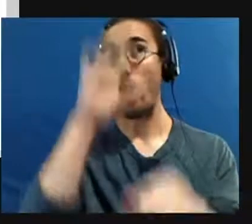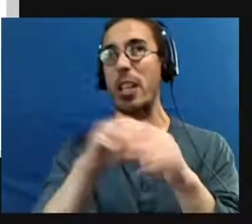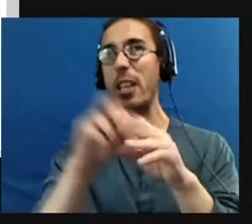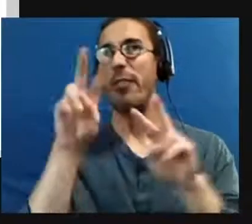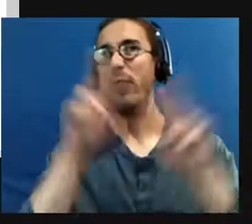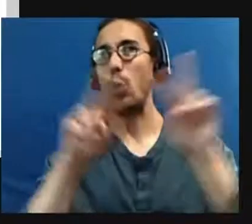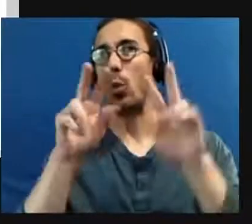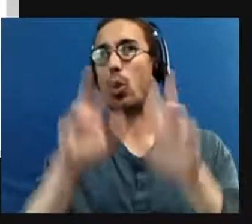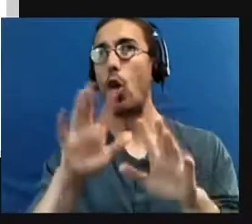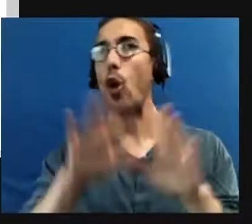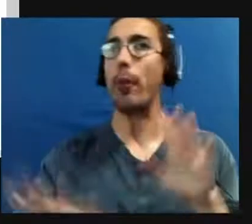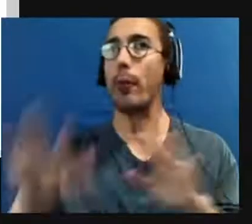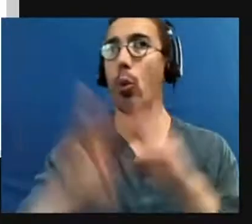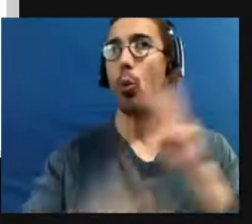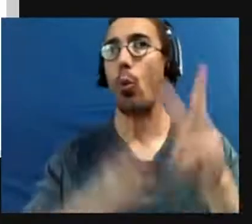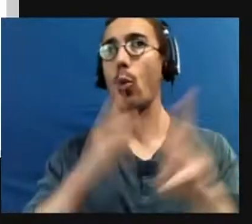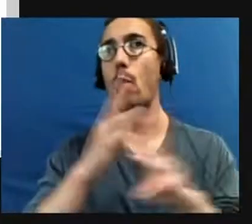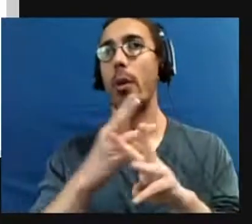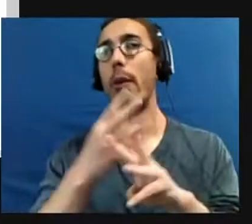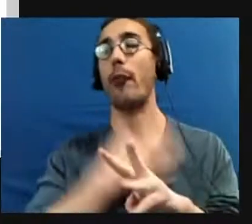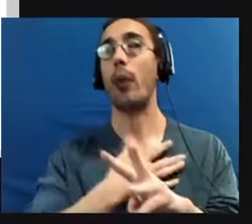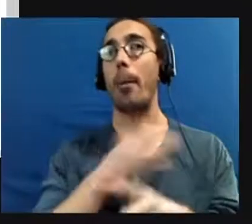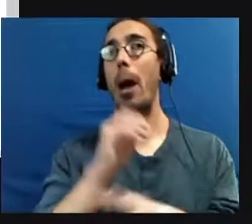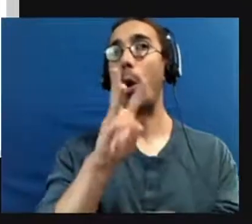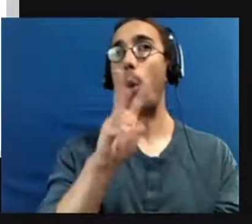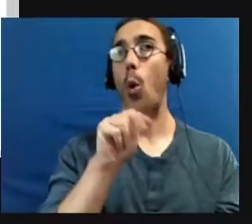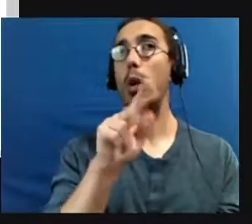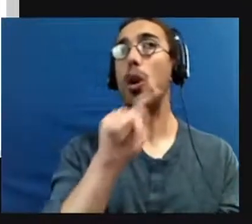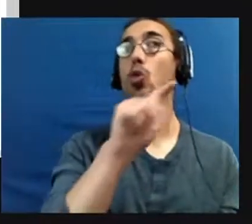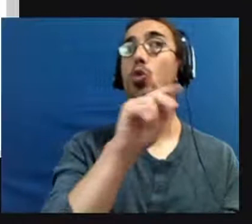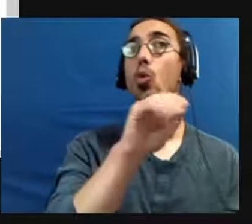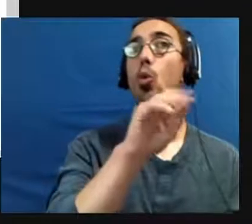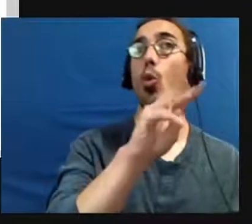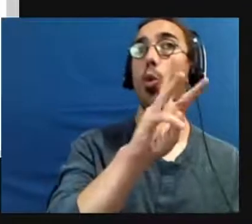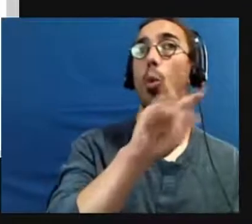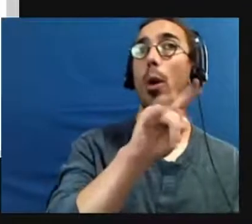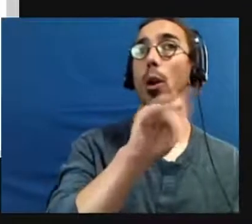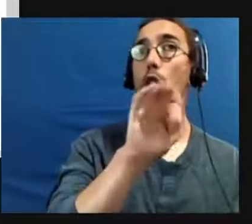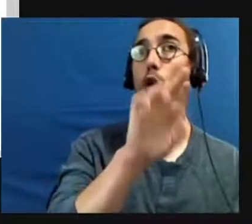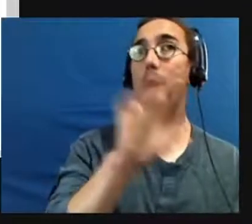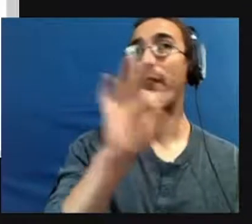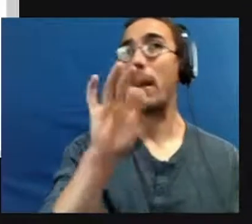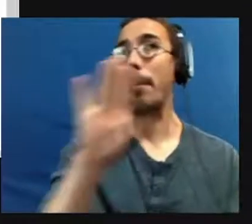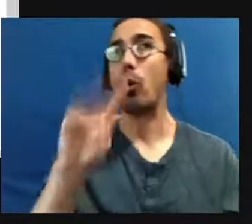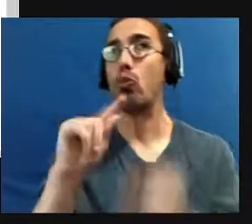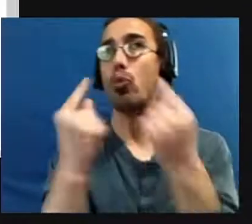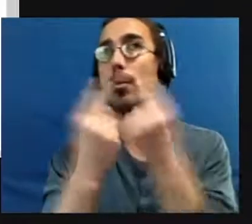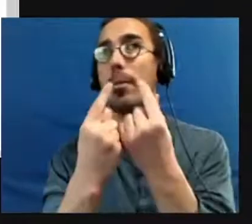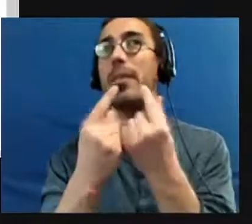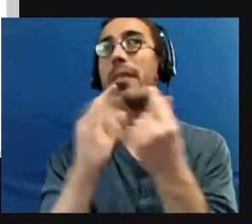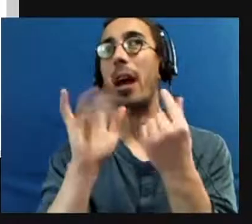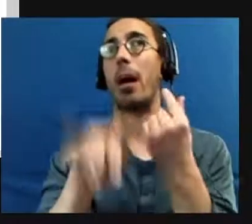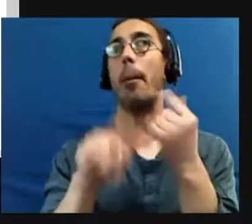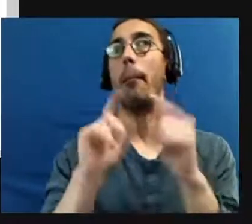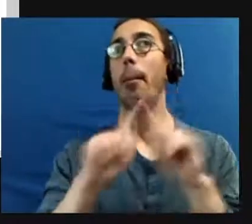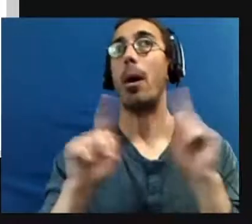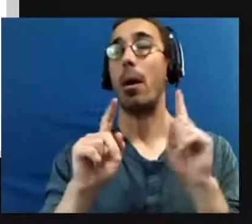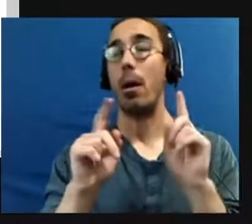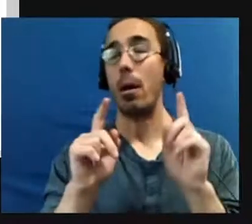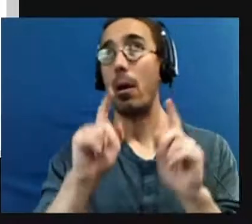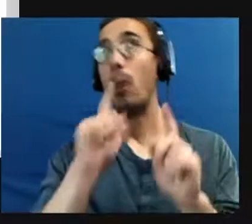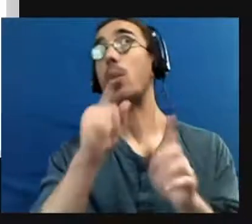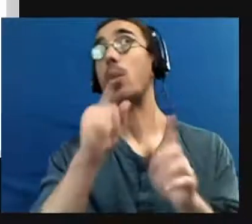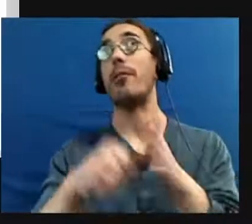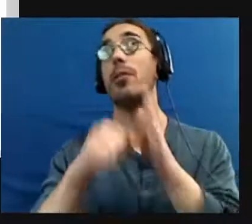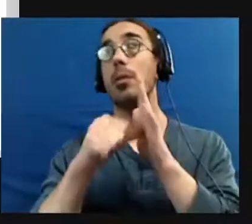world, really, from my own like Twitter or platform or like Facebook groups, things like that. But just like I just want to emphasize that it